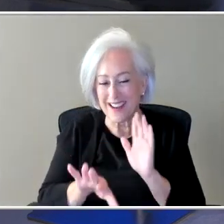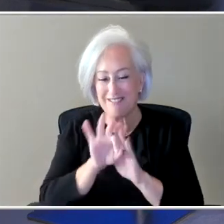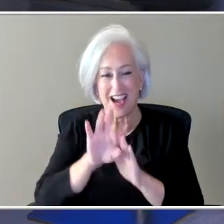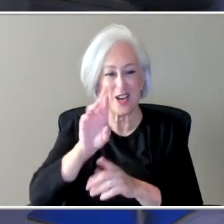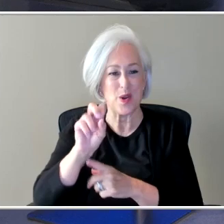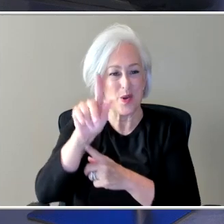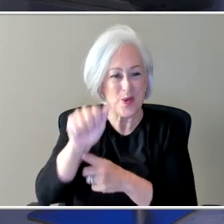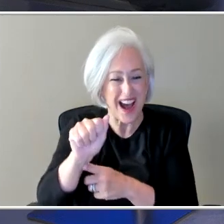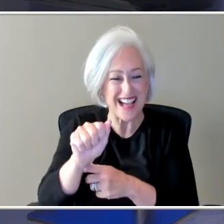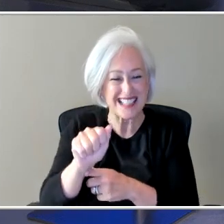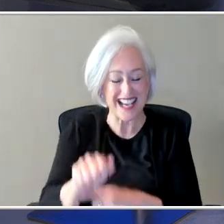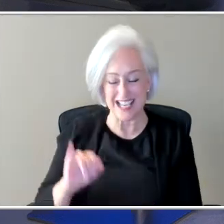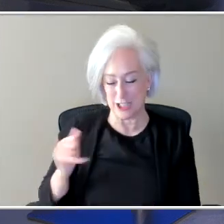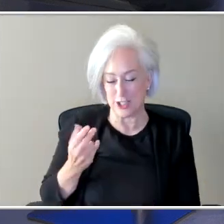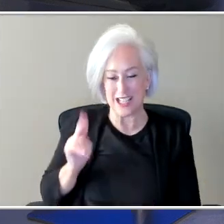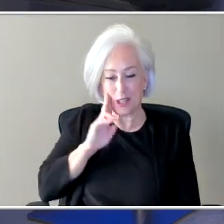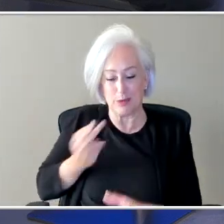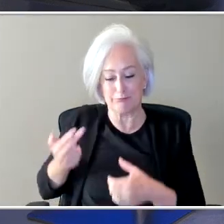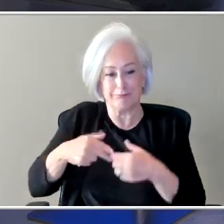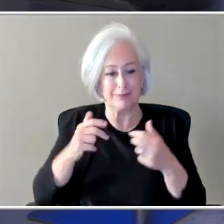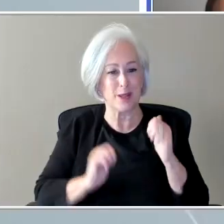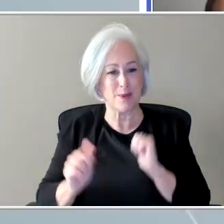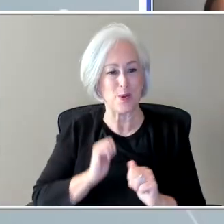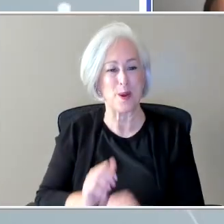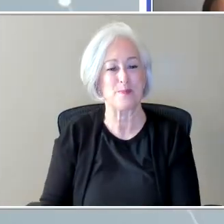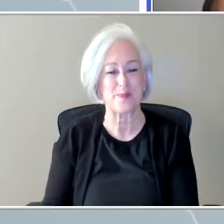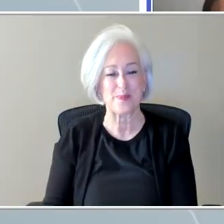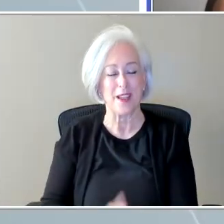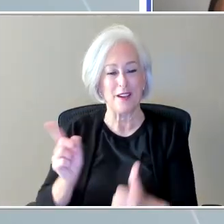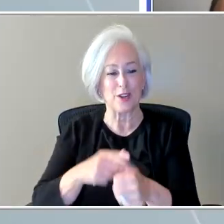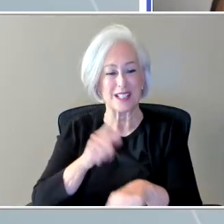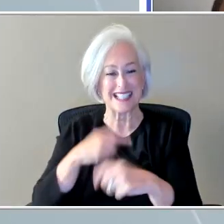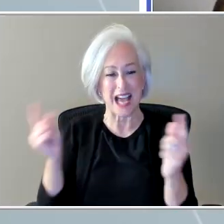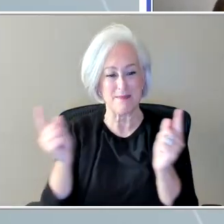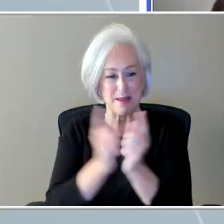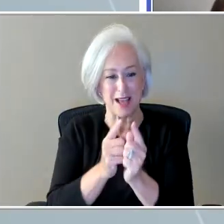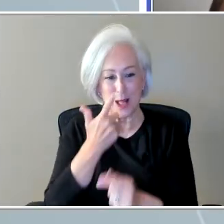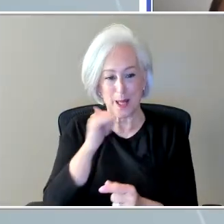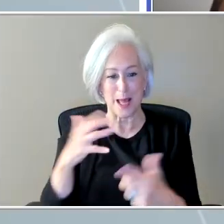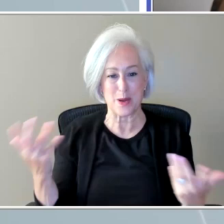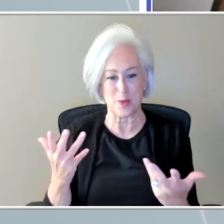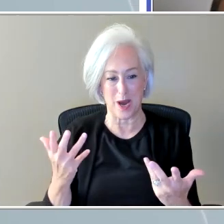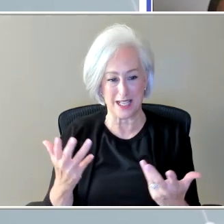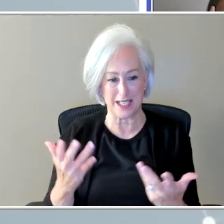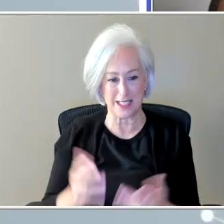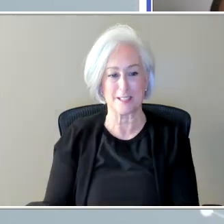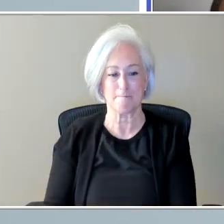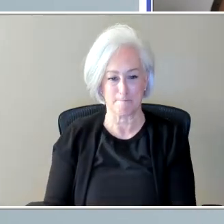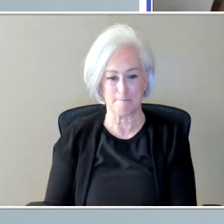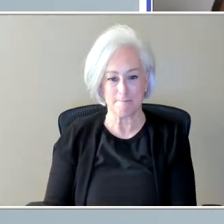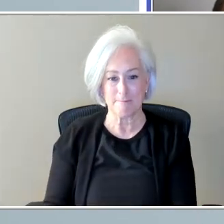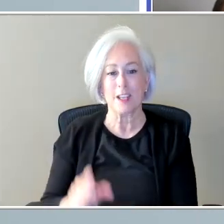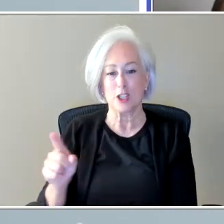because Jason's coming on. So here's their first face-to-face meeting. She was able to read me quickly through my